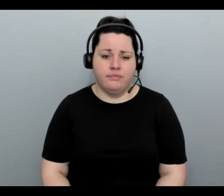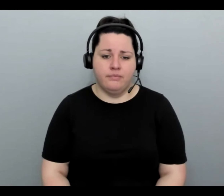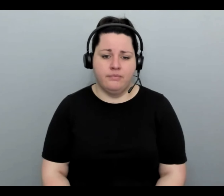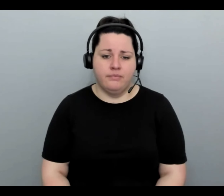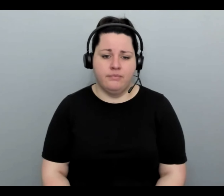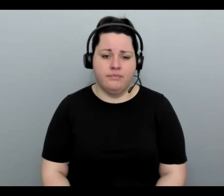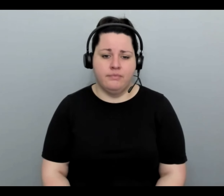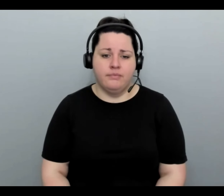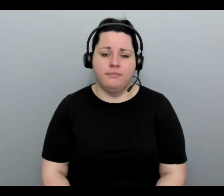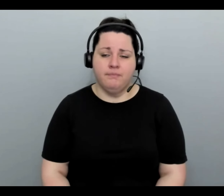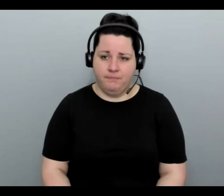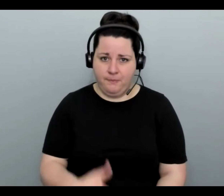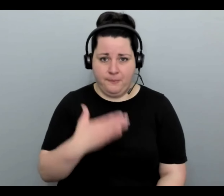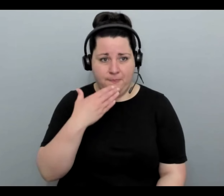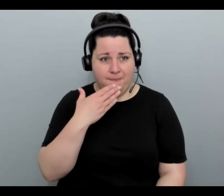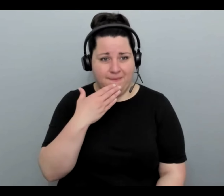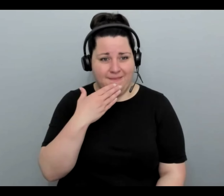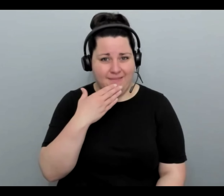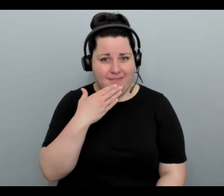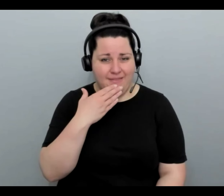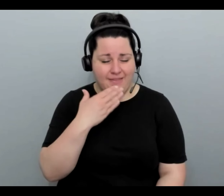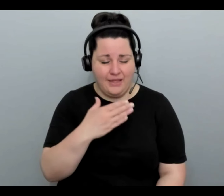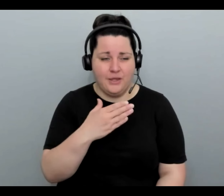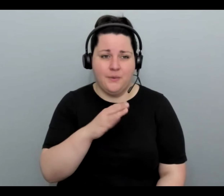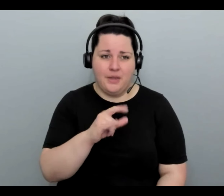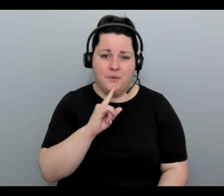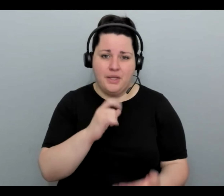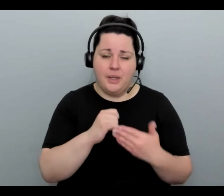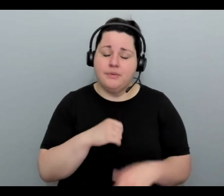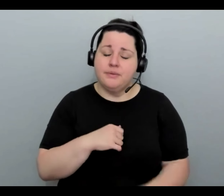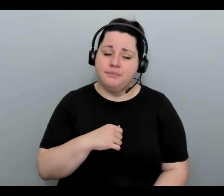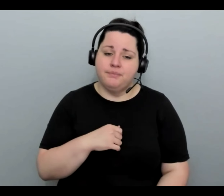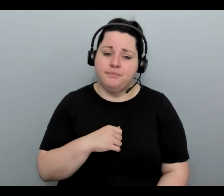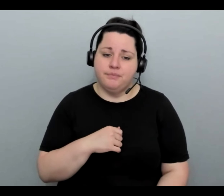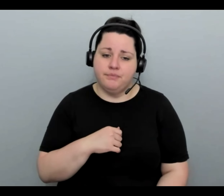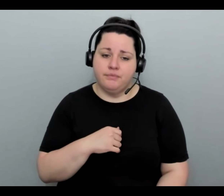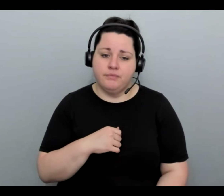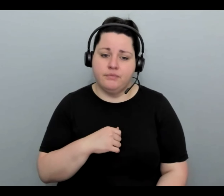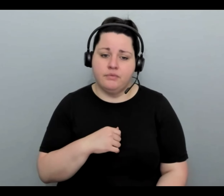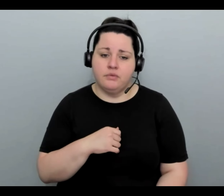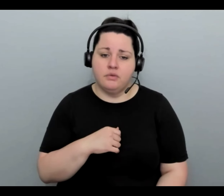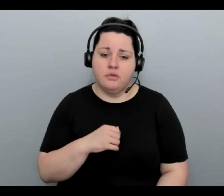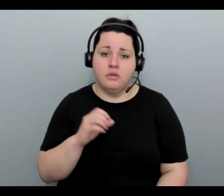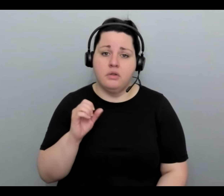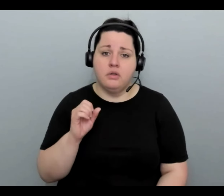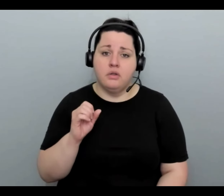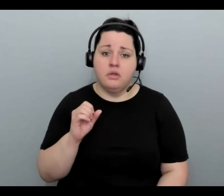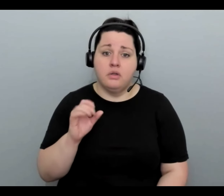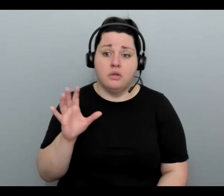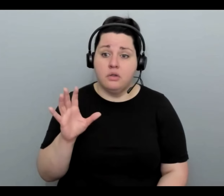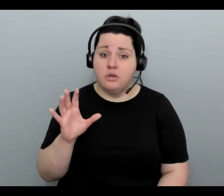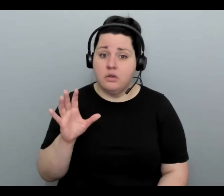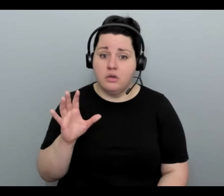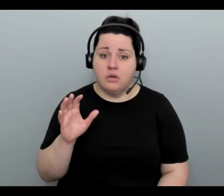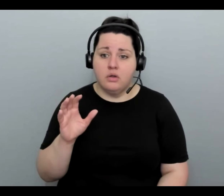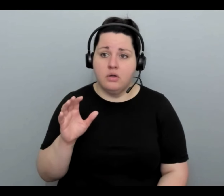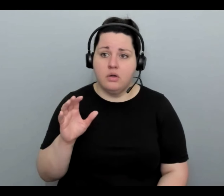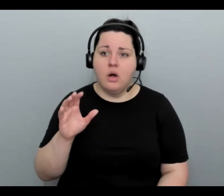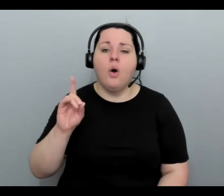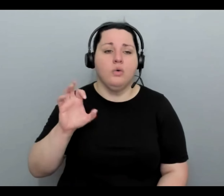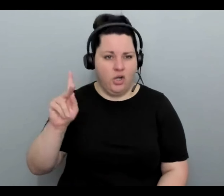Thank you for that, Tiffany. That's very helpful. Oh, we've got Sean, another can I question. add to that? Please do. Yes.